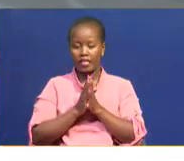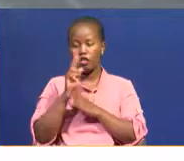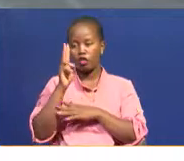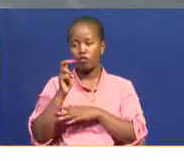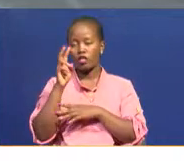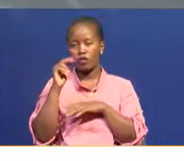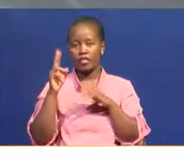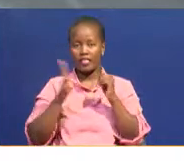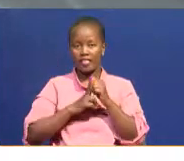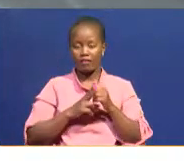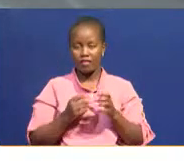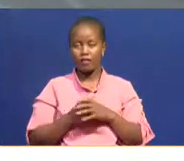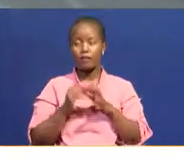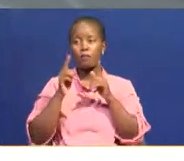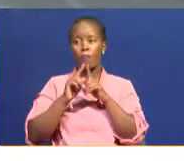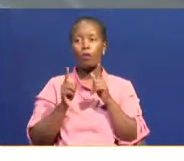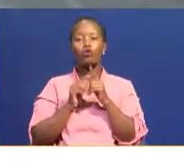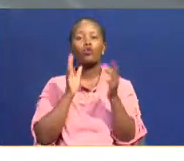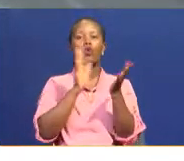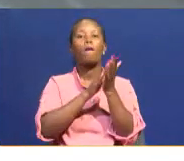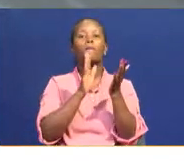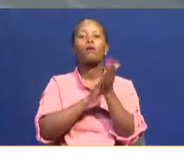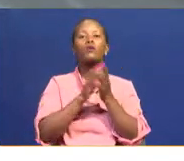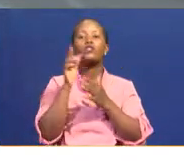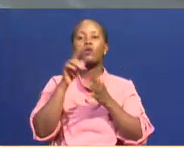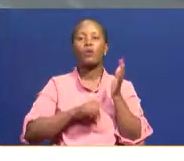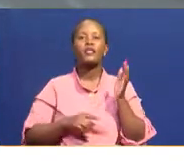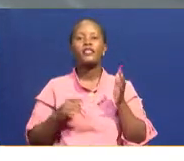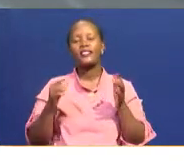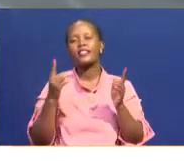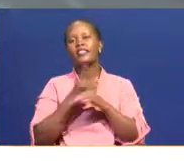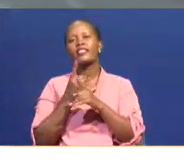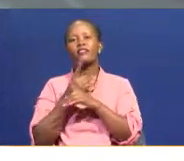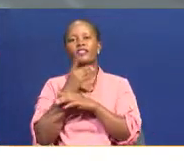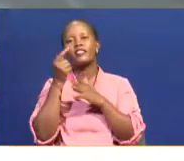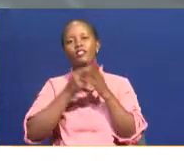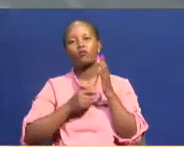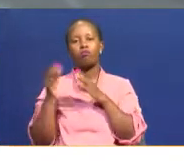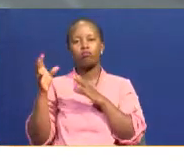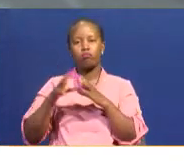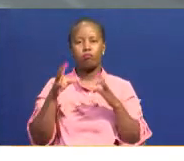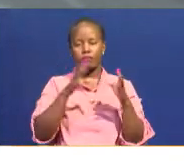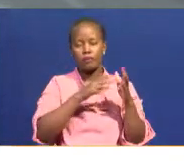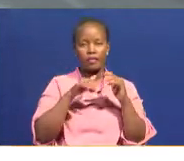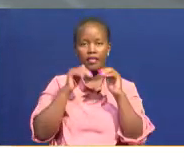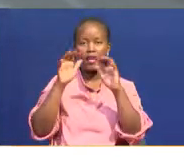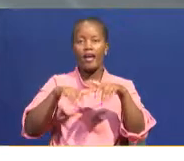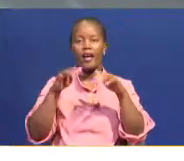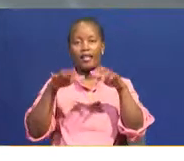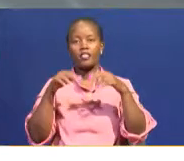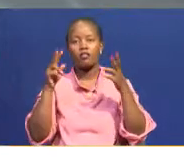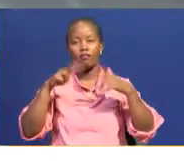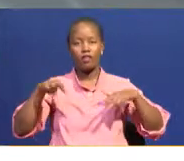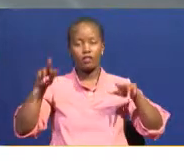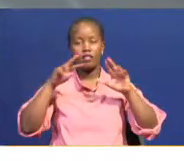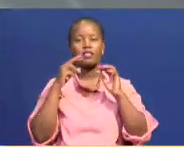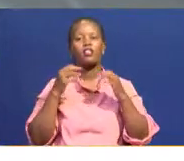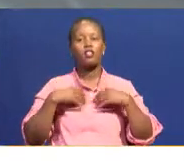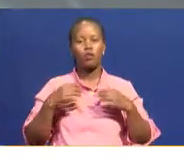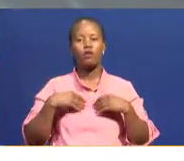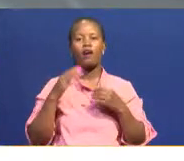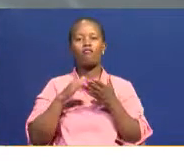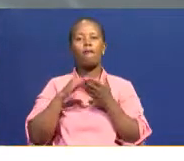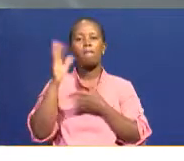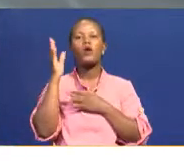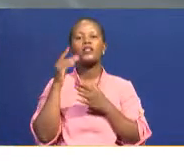2026-2027. Ernst and Young is also proposing introduction of cluster taxation in the agricultural value chain to bring more into the